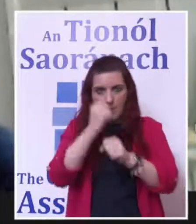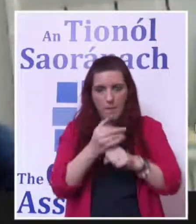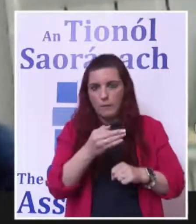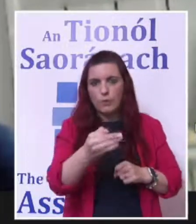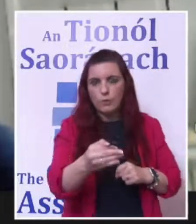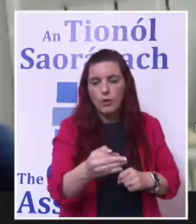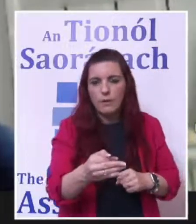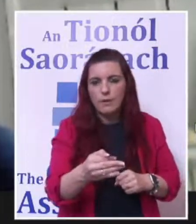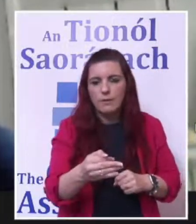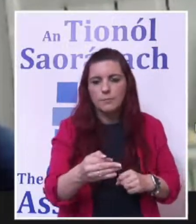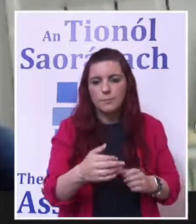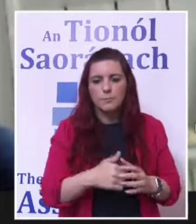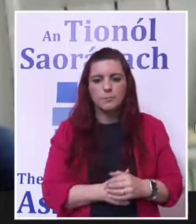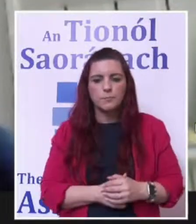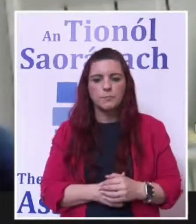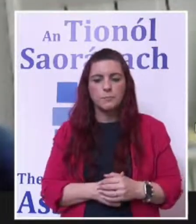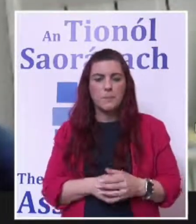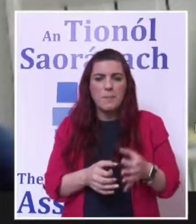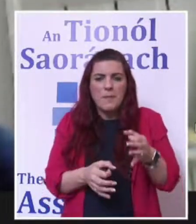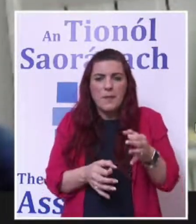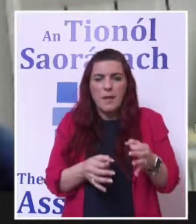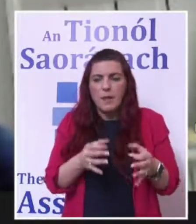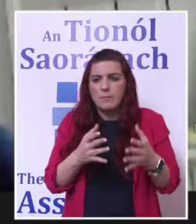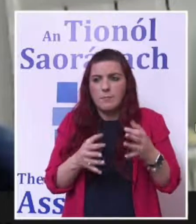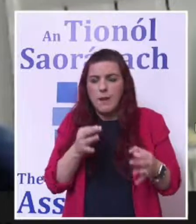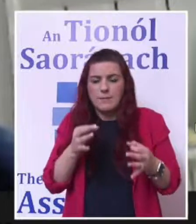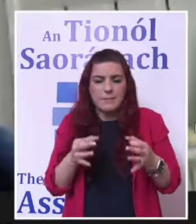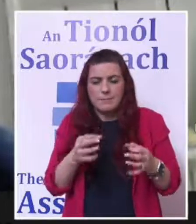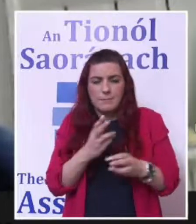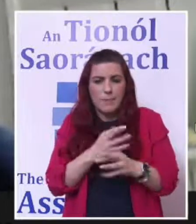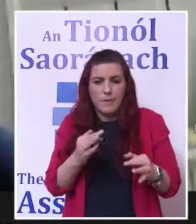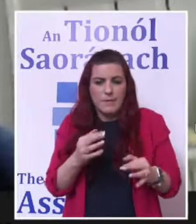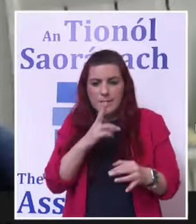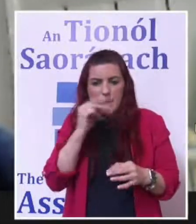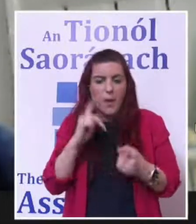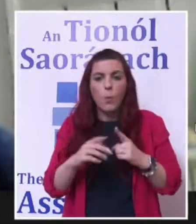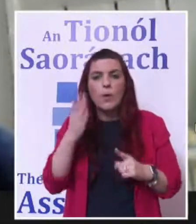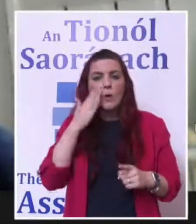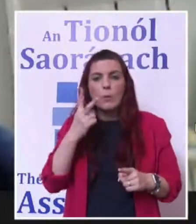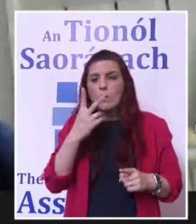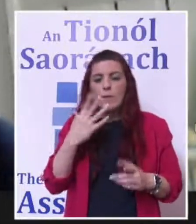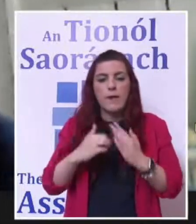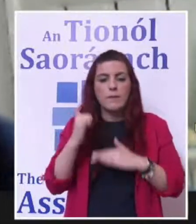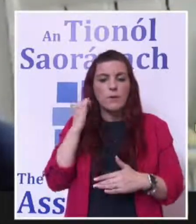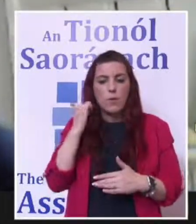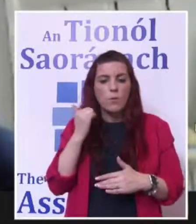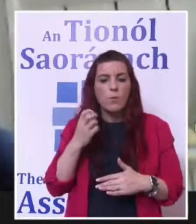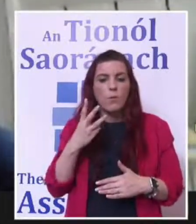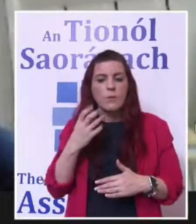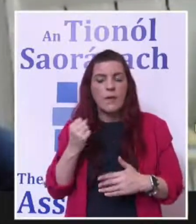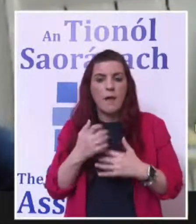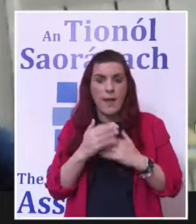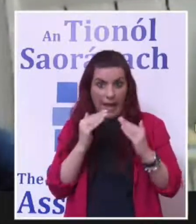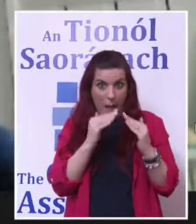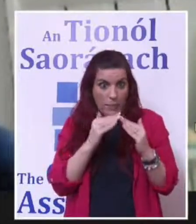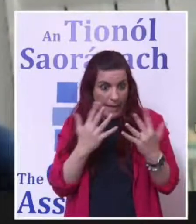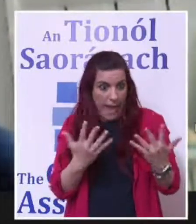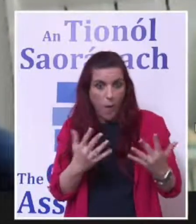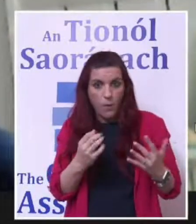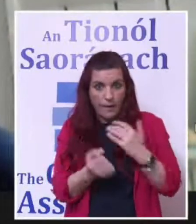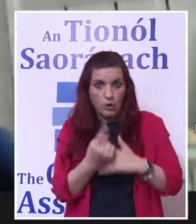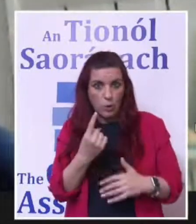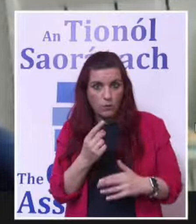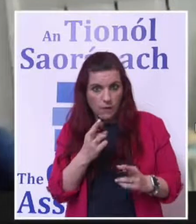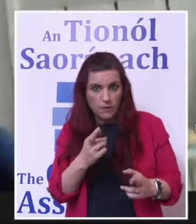And housing is a classic example of that. We knew 25 years ago we were going to have major housing problems in this